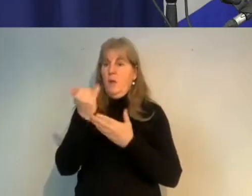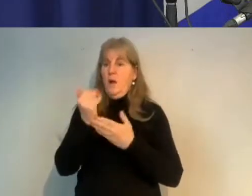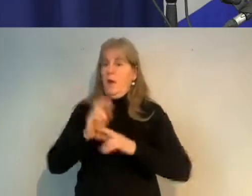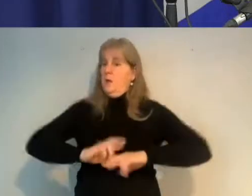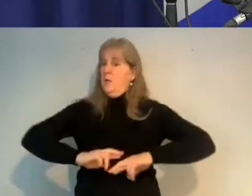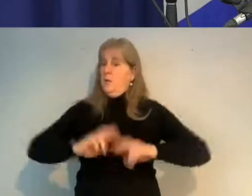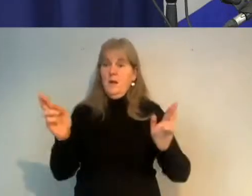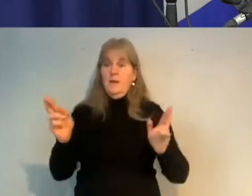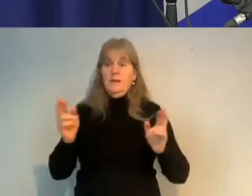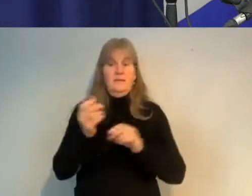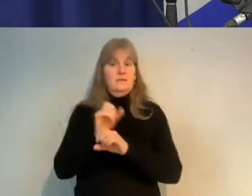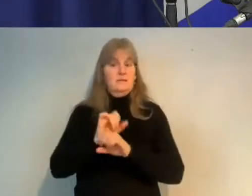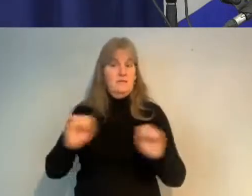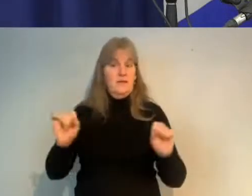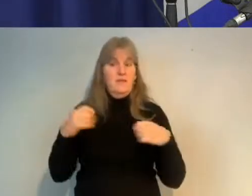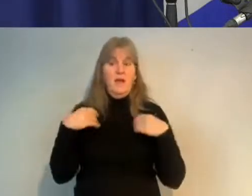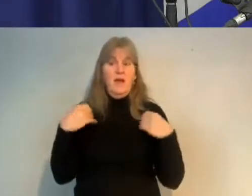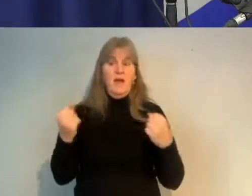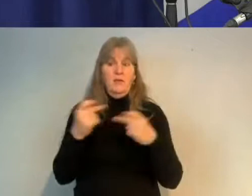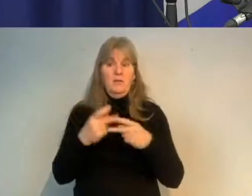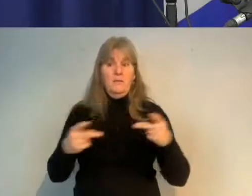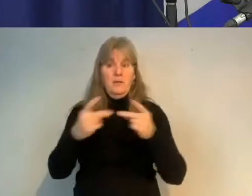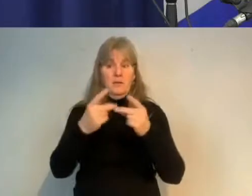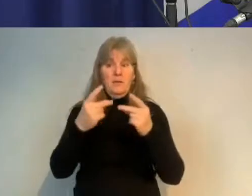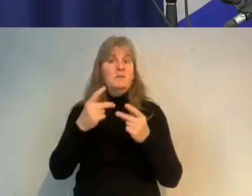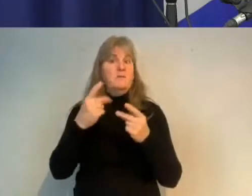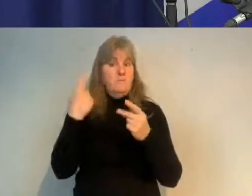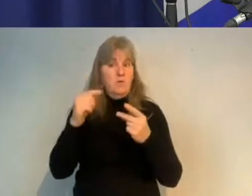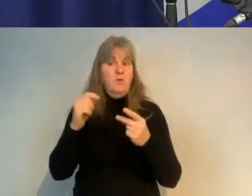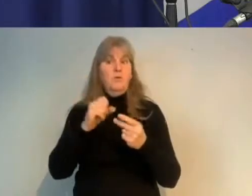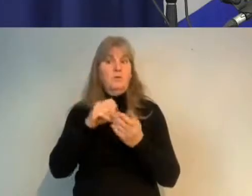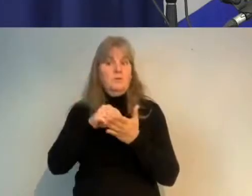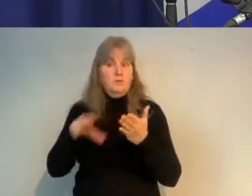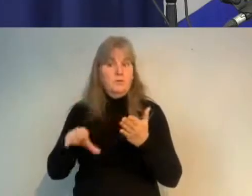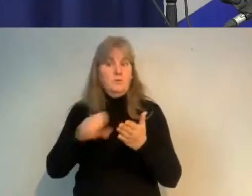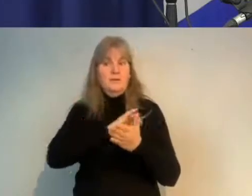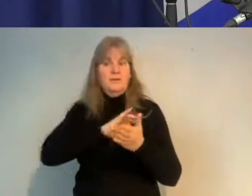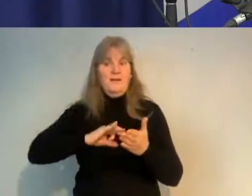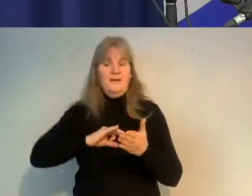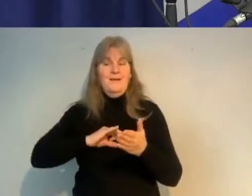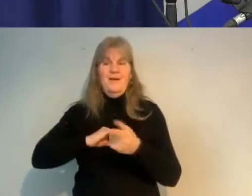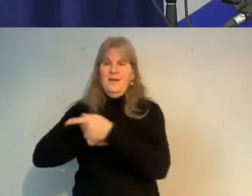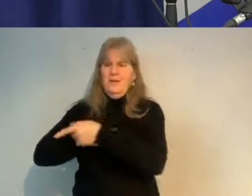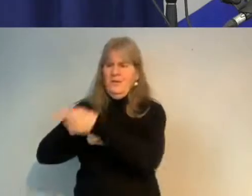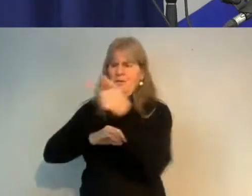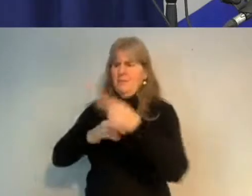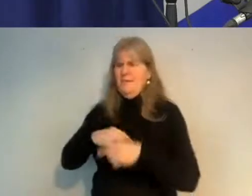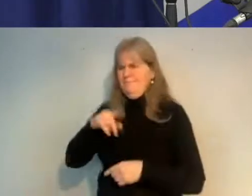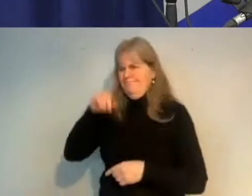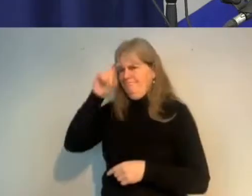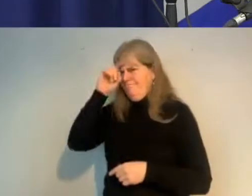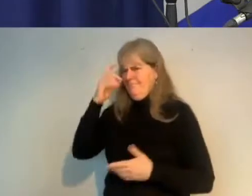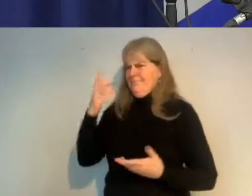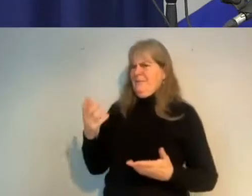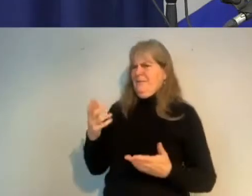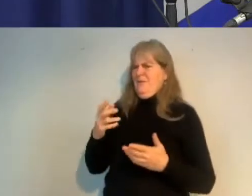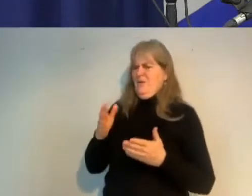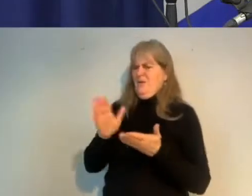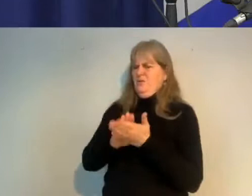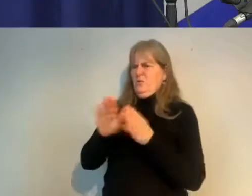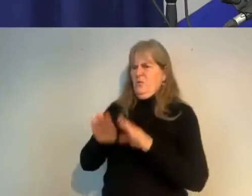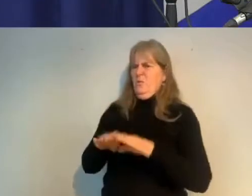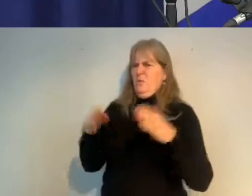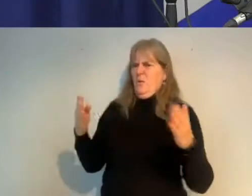environments for students and staff. I know many of you have questions about the rationale for reopening here in the Yukon, while other